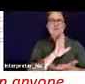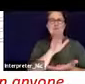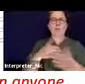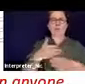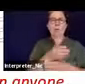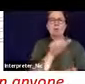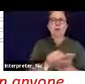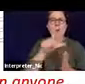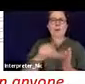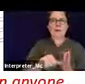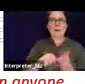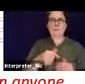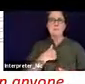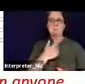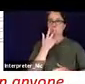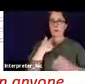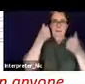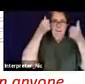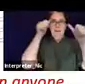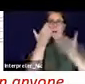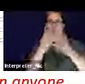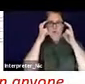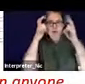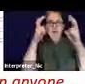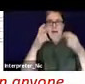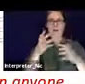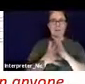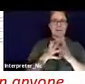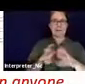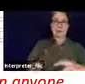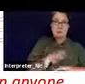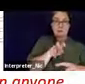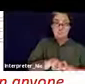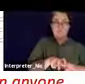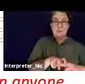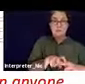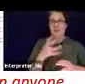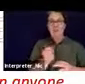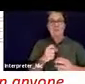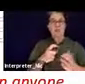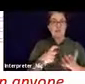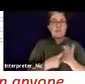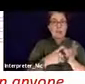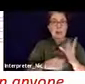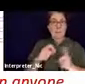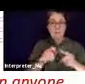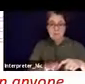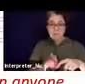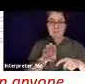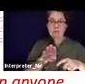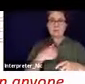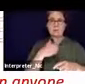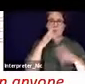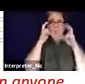going to remember to get me off the train when I get to Waterloo in London? Are the lifts going to be working around the Jubilee line? Are the taxi